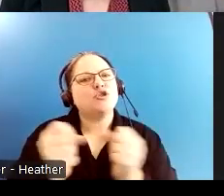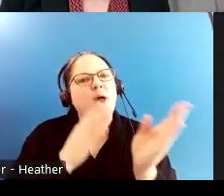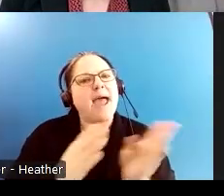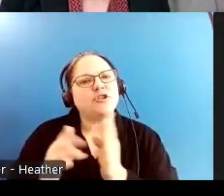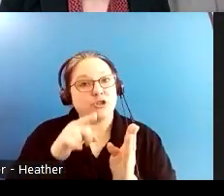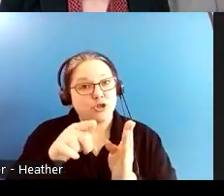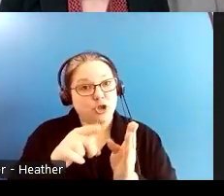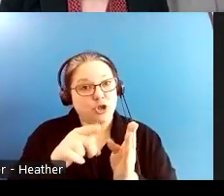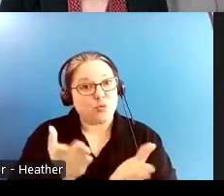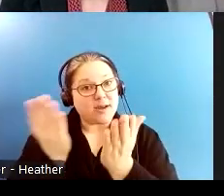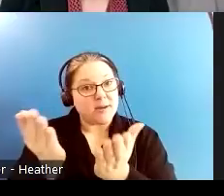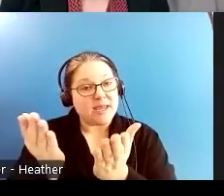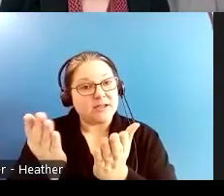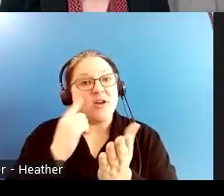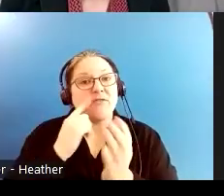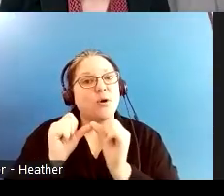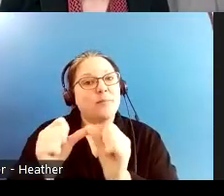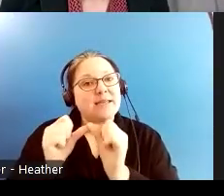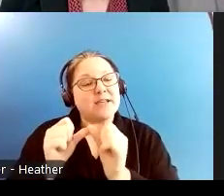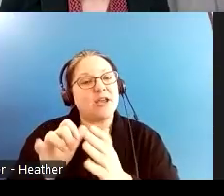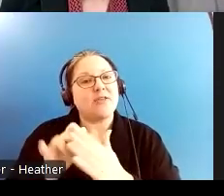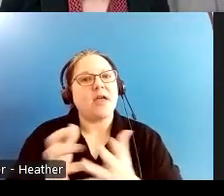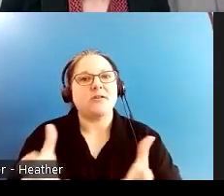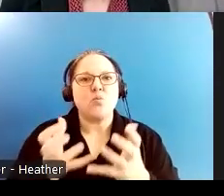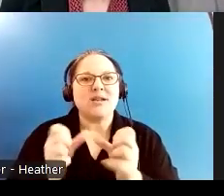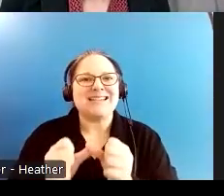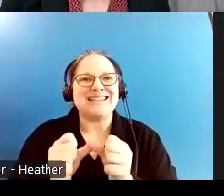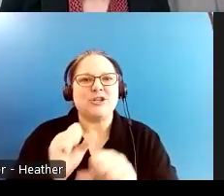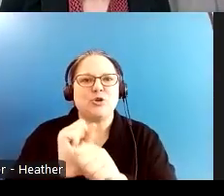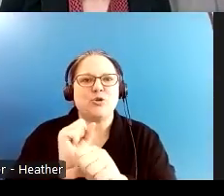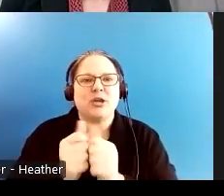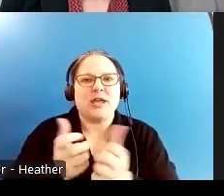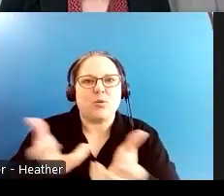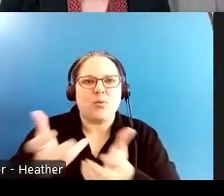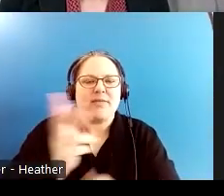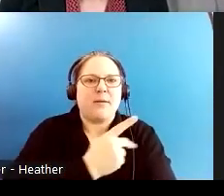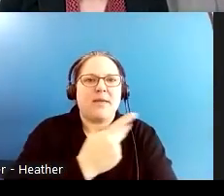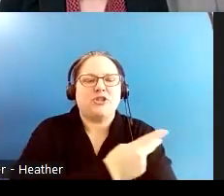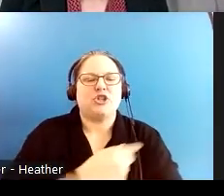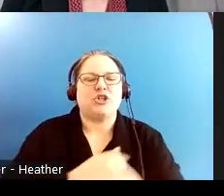you recommend for maintaining the desire to continue engaging with patients over the long haul?